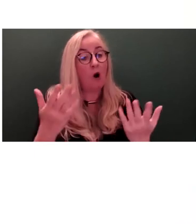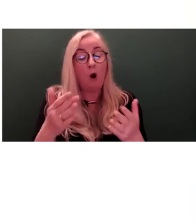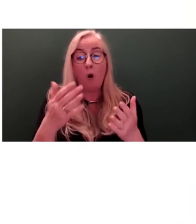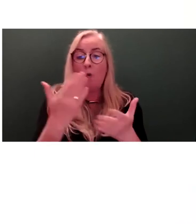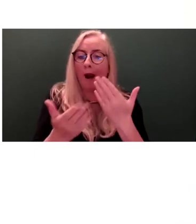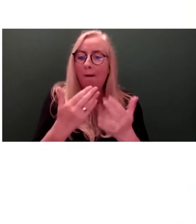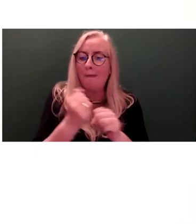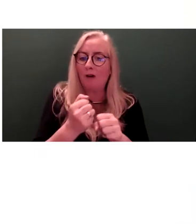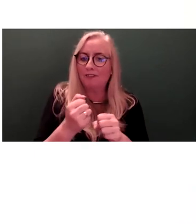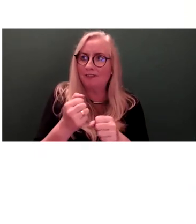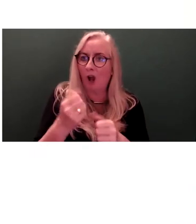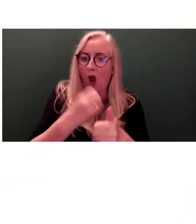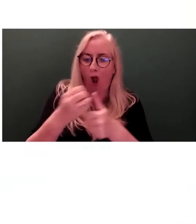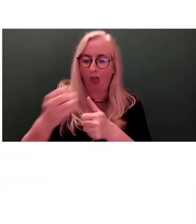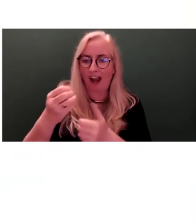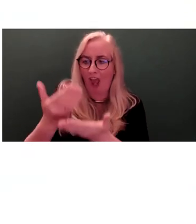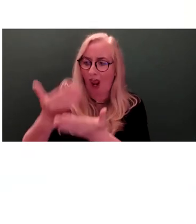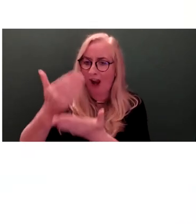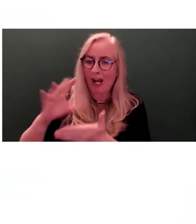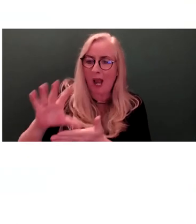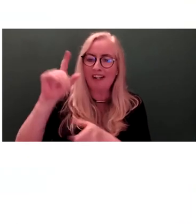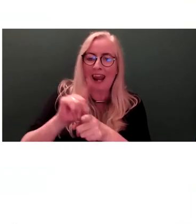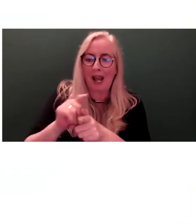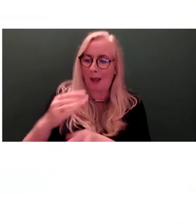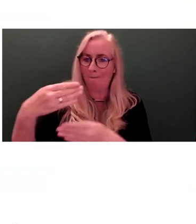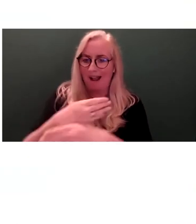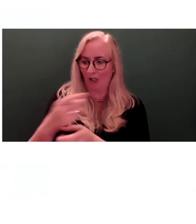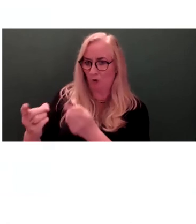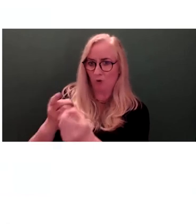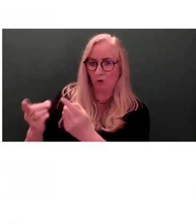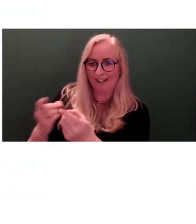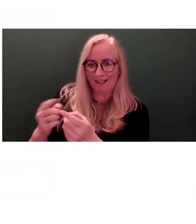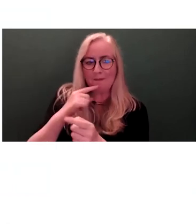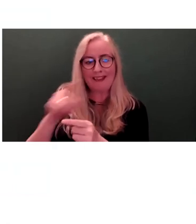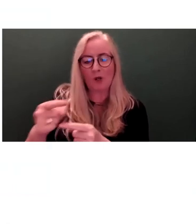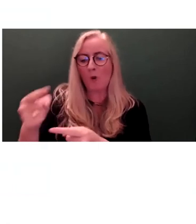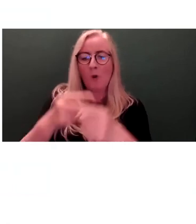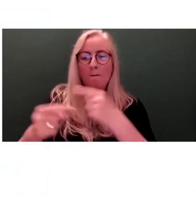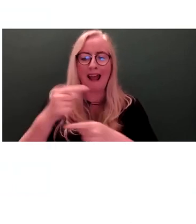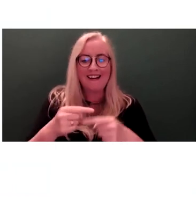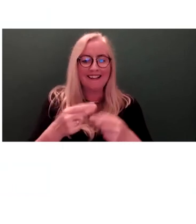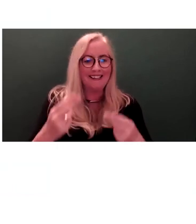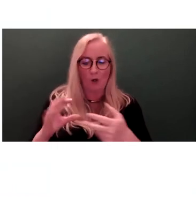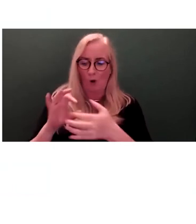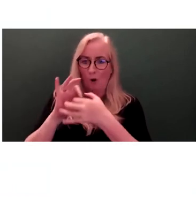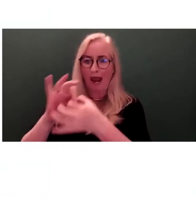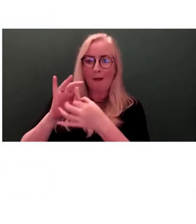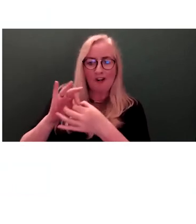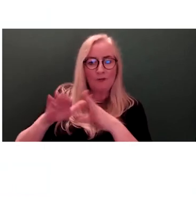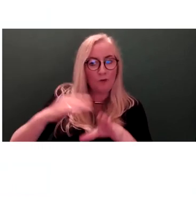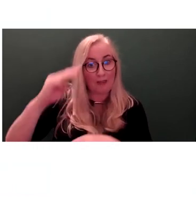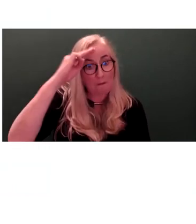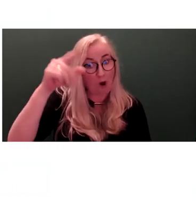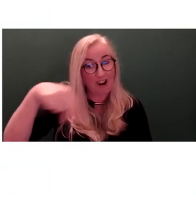learn by doing options might be more suitable? But then I suppose that brings us back to the need to collaborate with employers for that kind of thing.